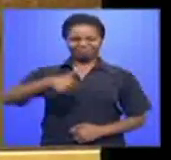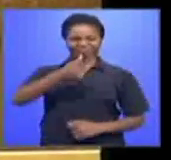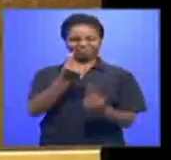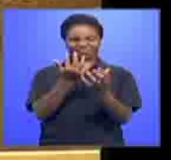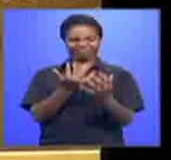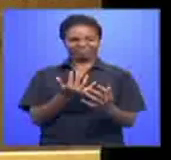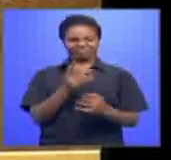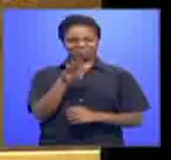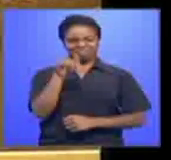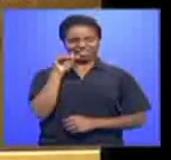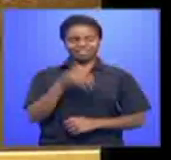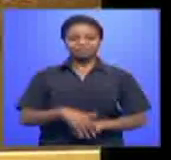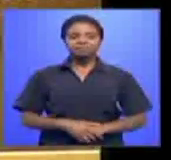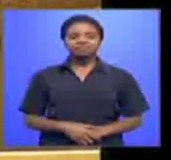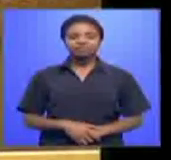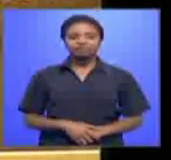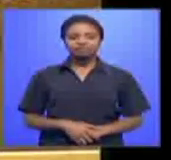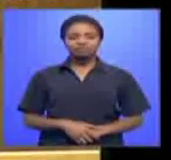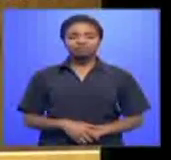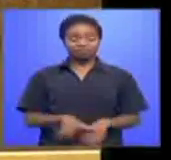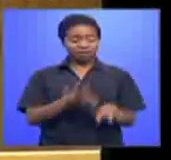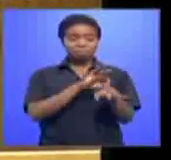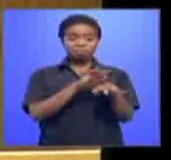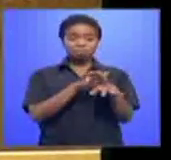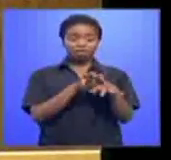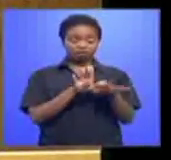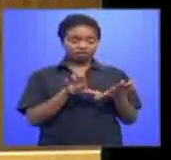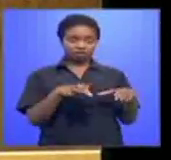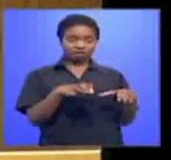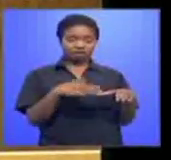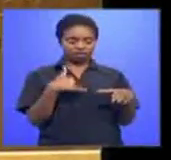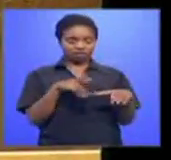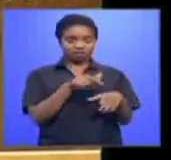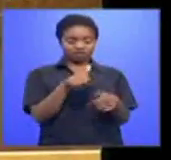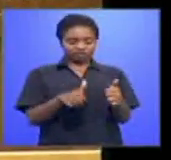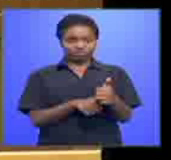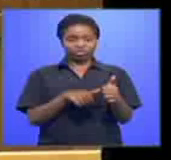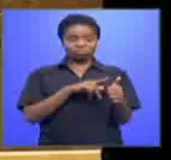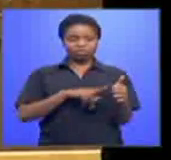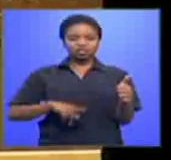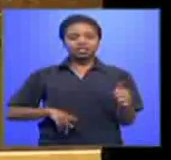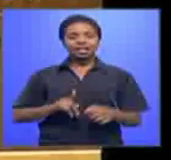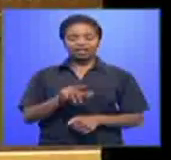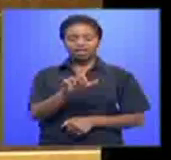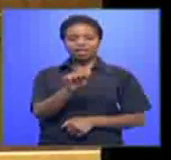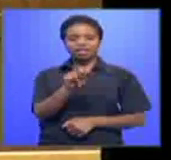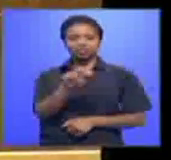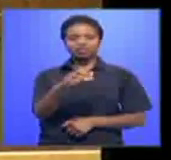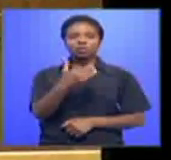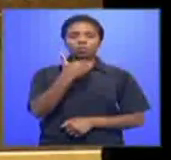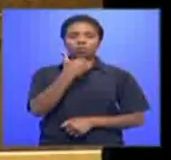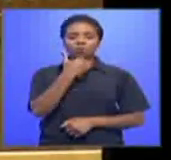the Deputy Chairperson of the National Planning Commission and Deputy President of the ANC, Mr.